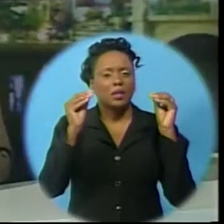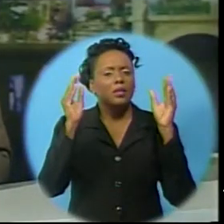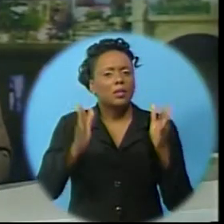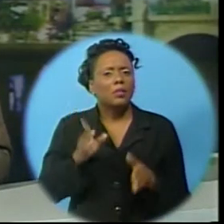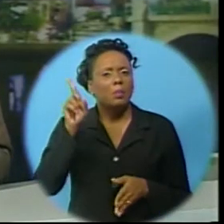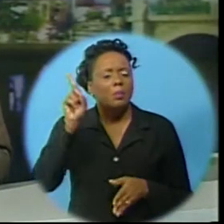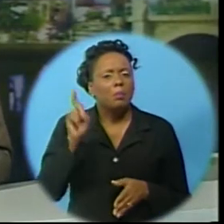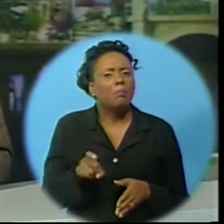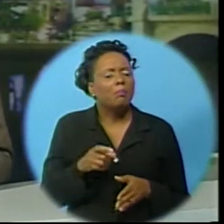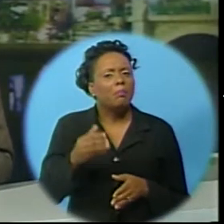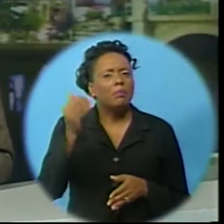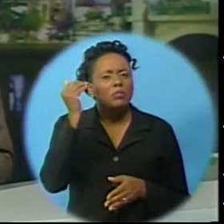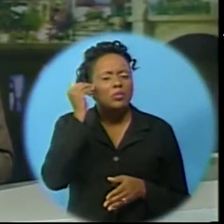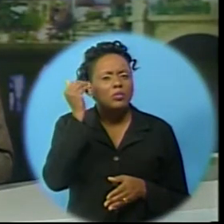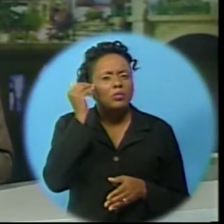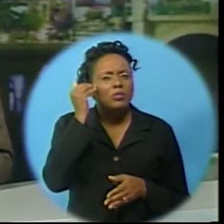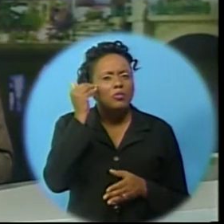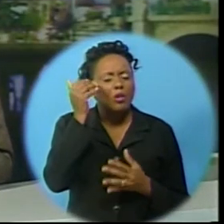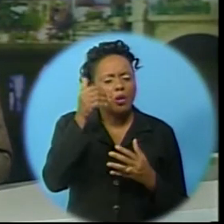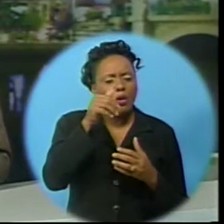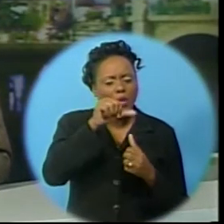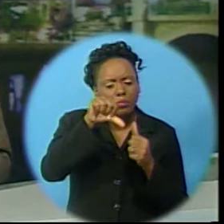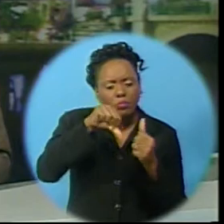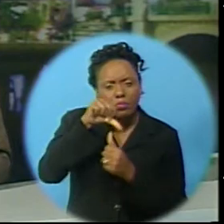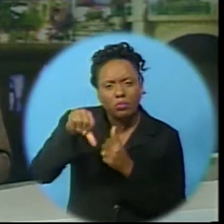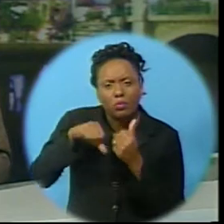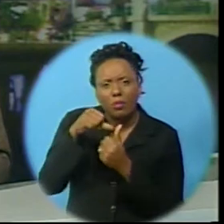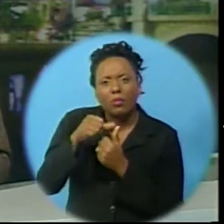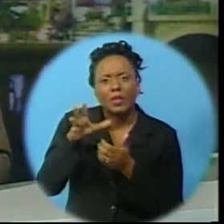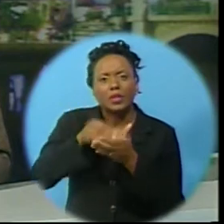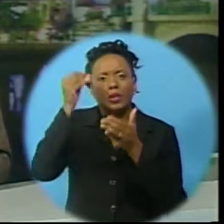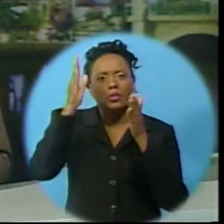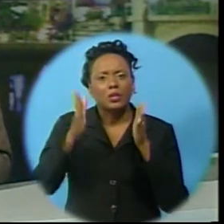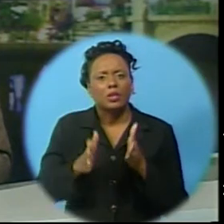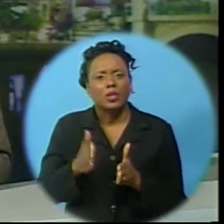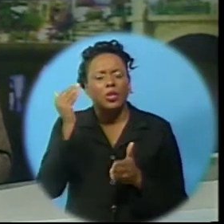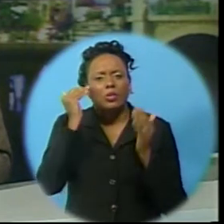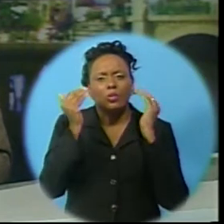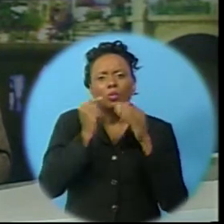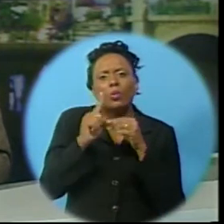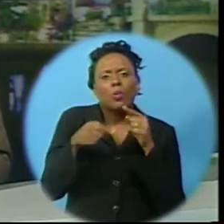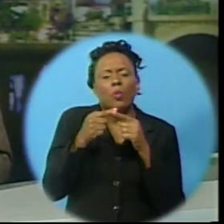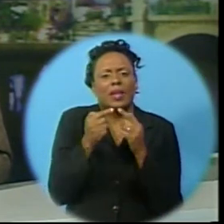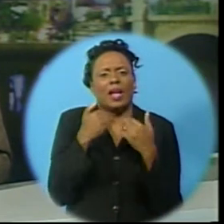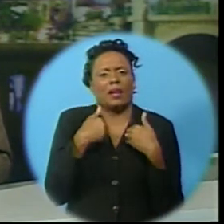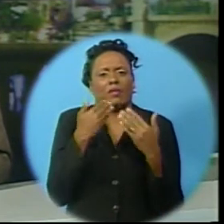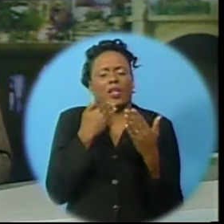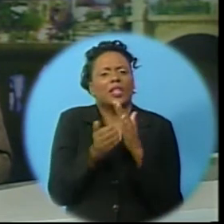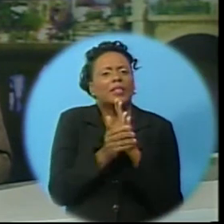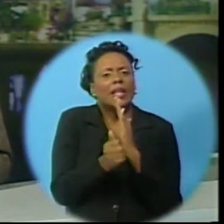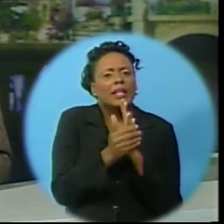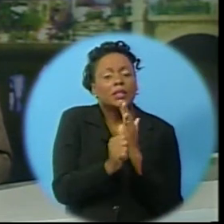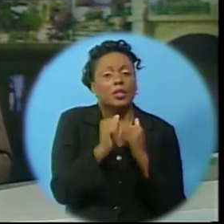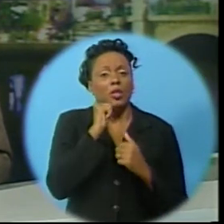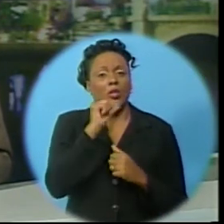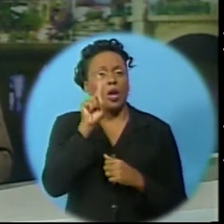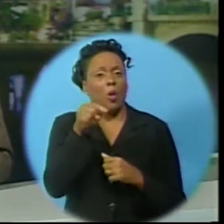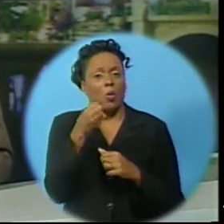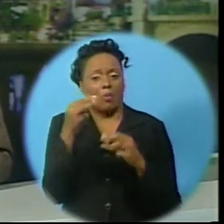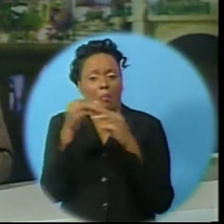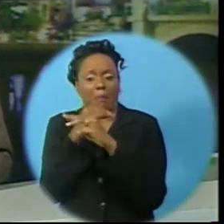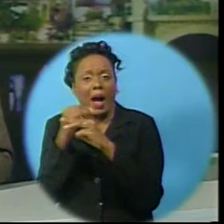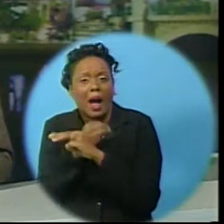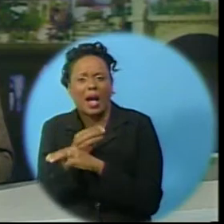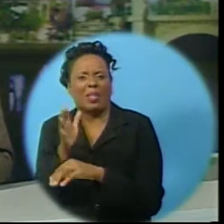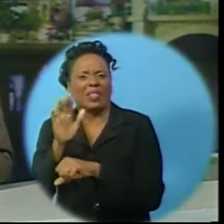Teachers must get to know each of their charges and recognize when they're talented outside the subject areas like mathematics and comprehension. This